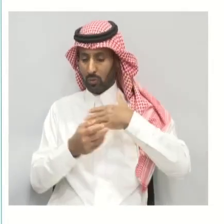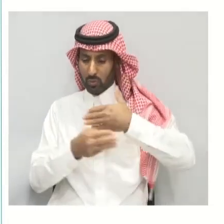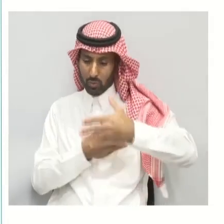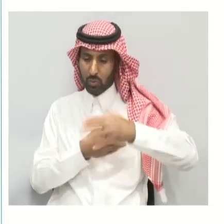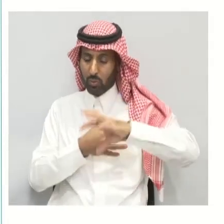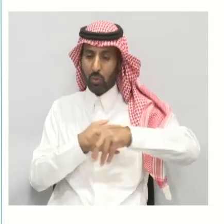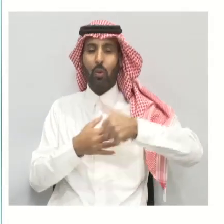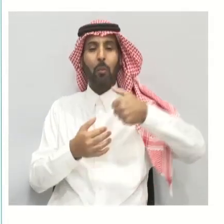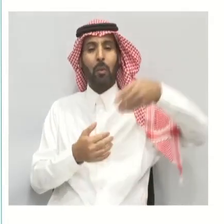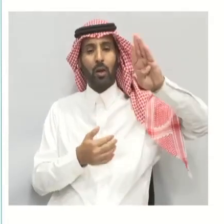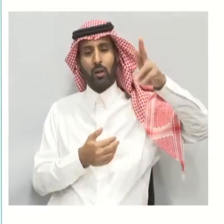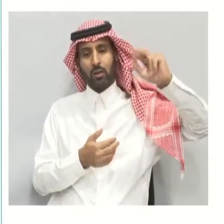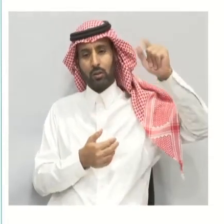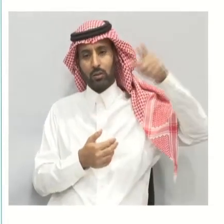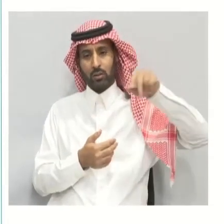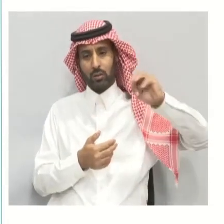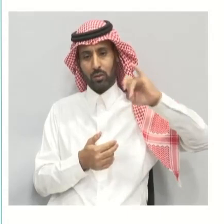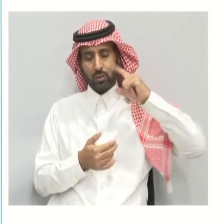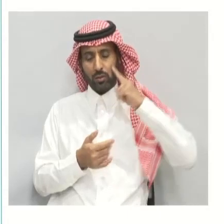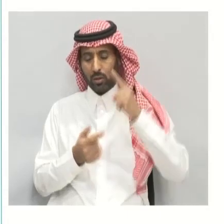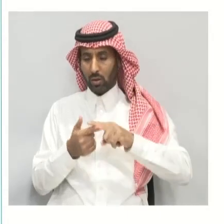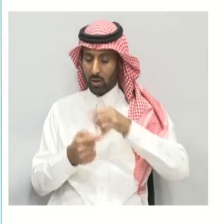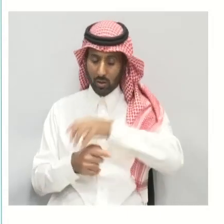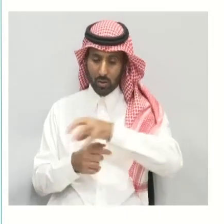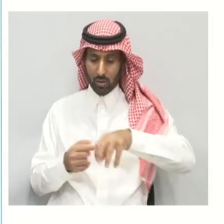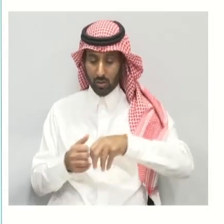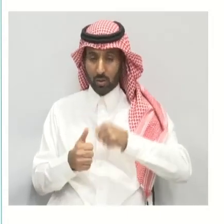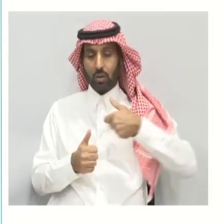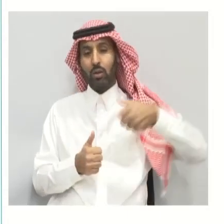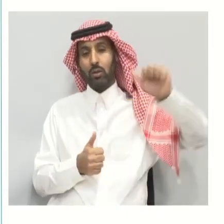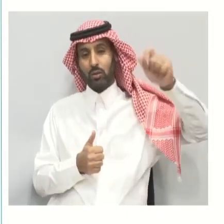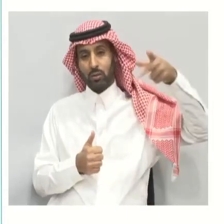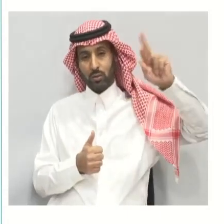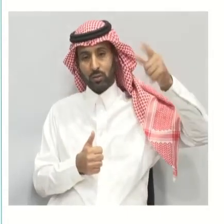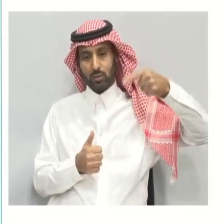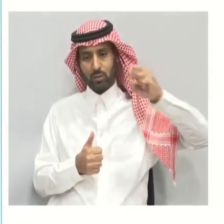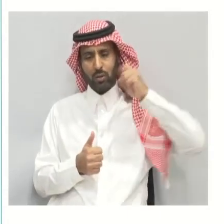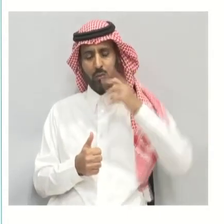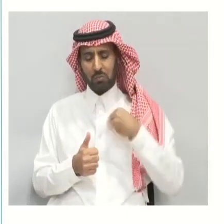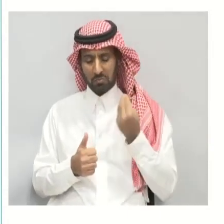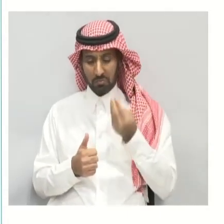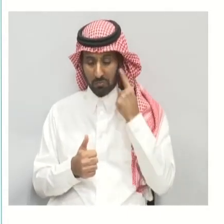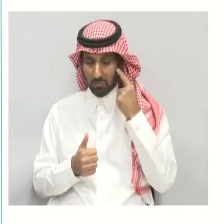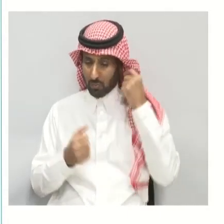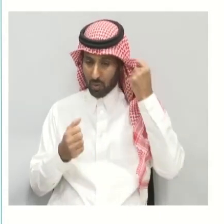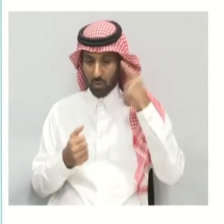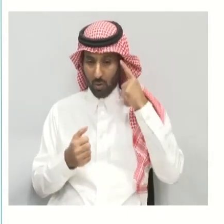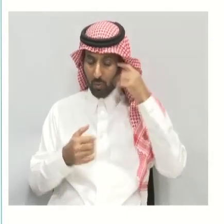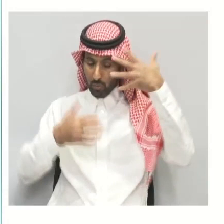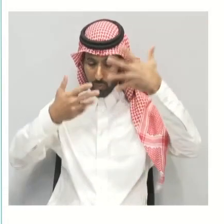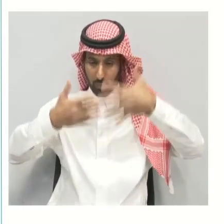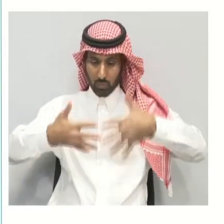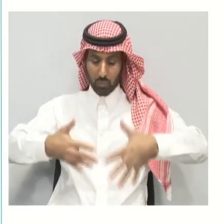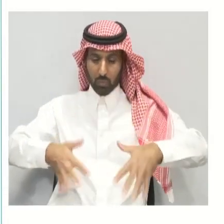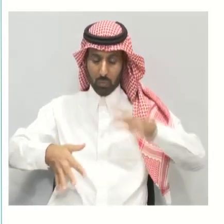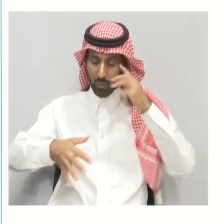of Brazil and Argentina. They are very beautiful and very famous. The falls are